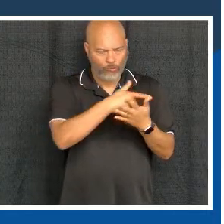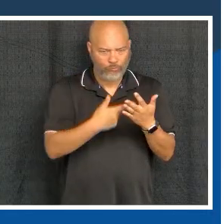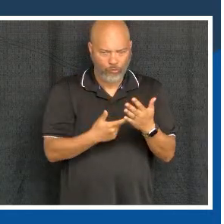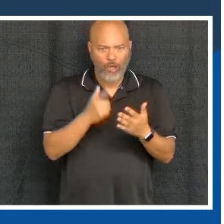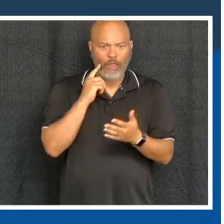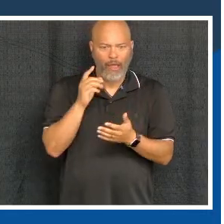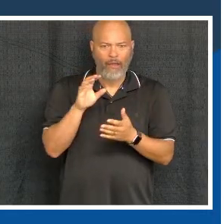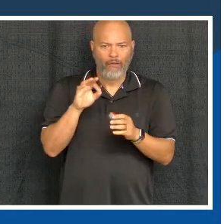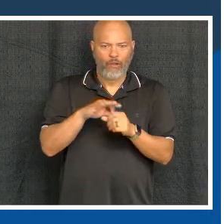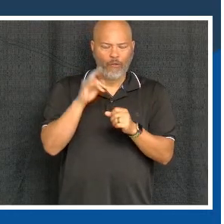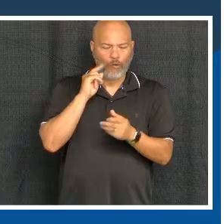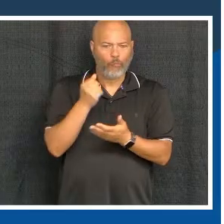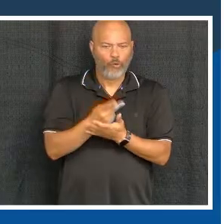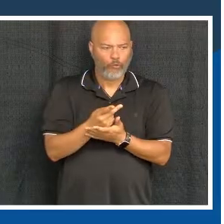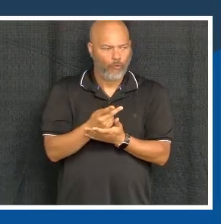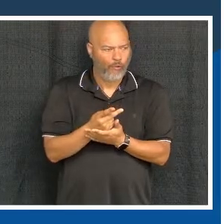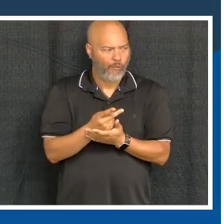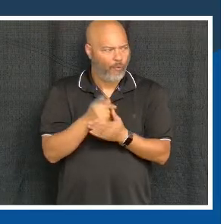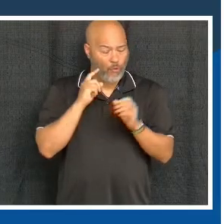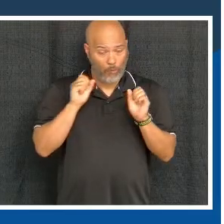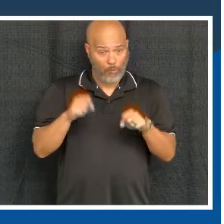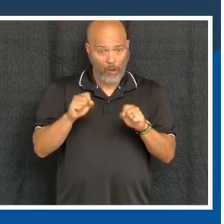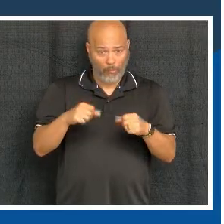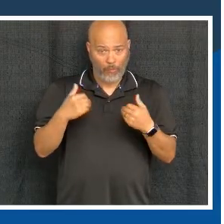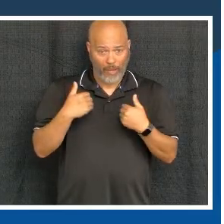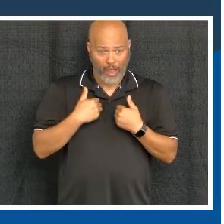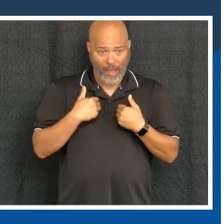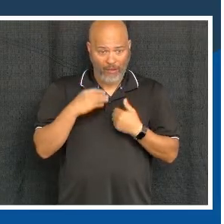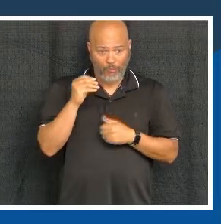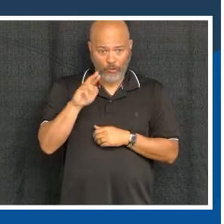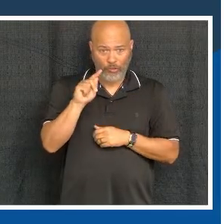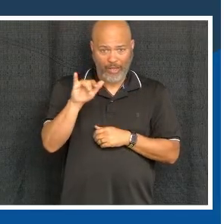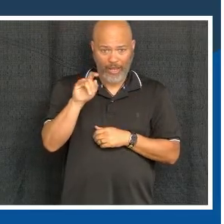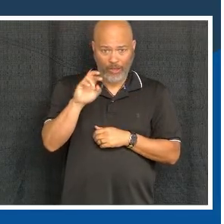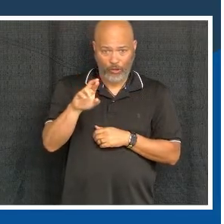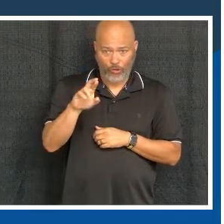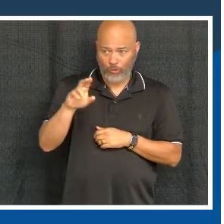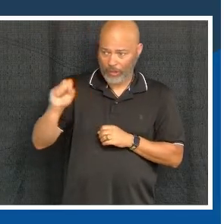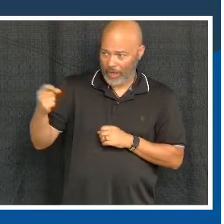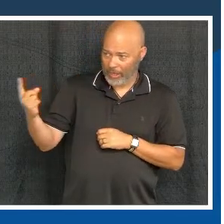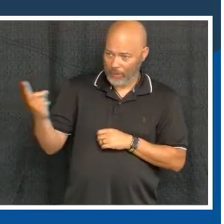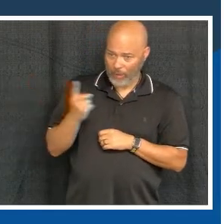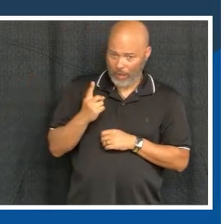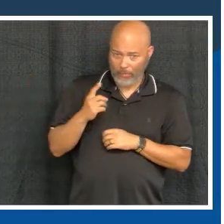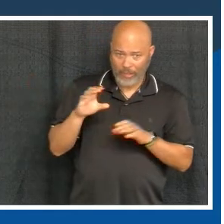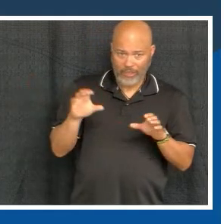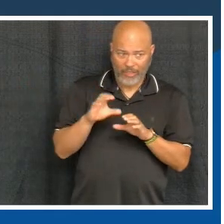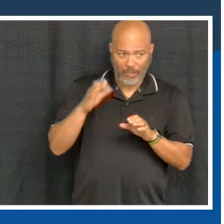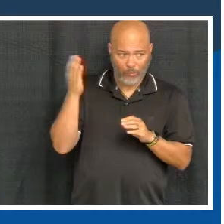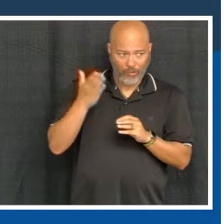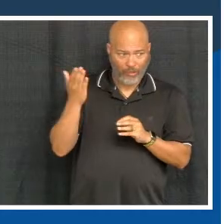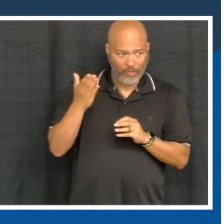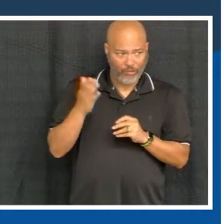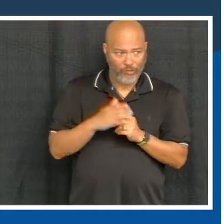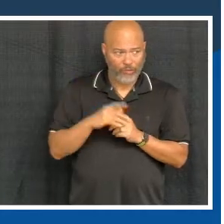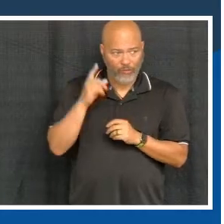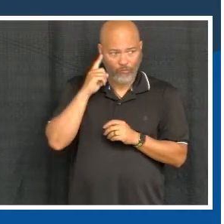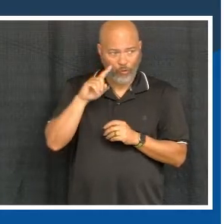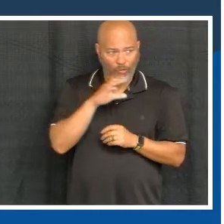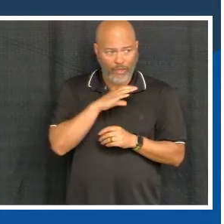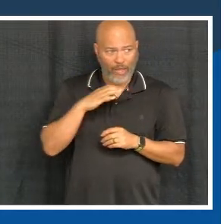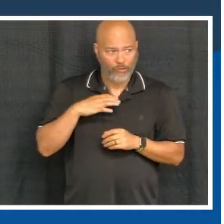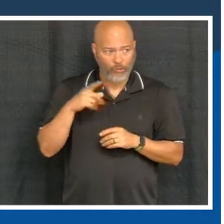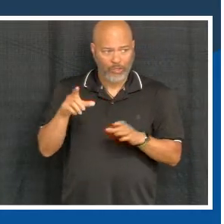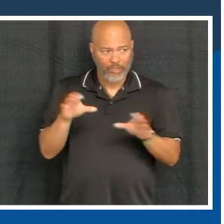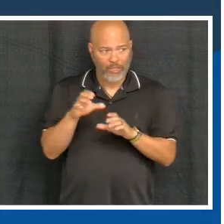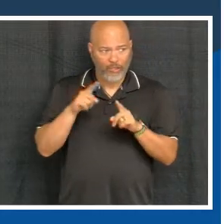items. Mayor, would it be possible if Mr. Taylor from CDE came up and did the same presentation for the council that he